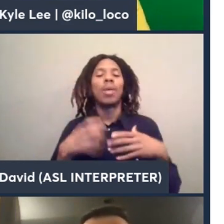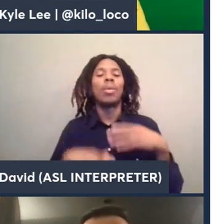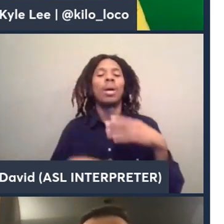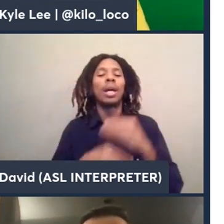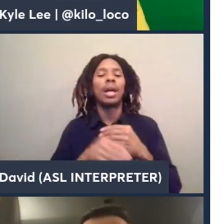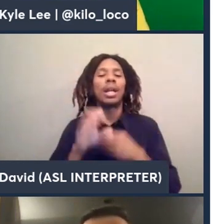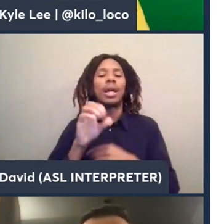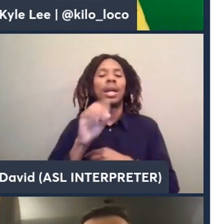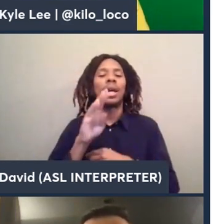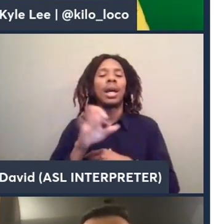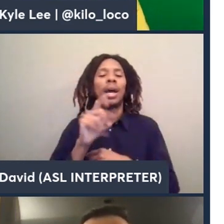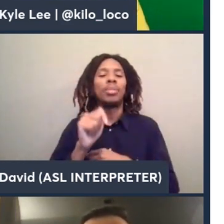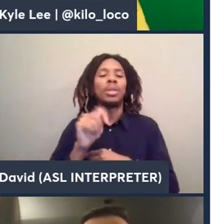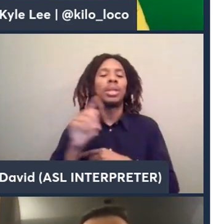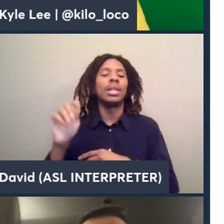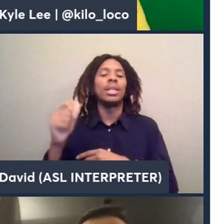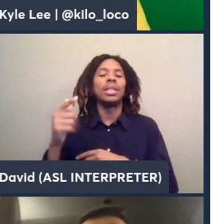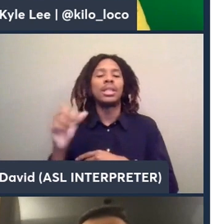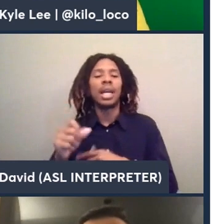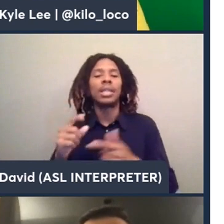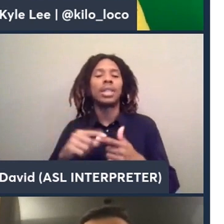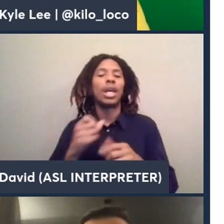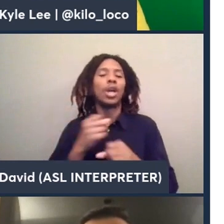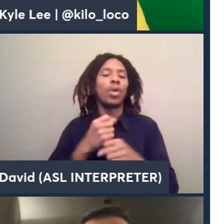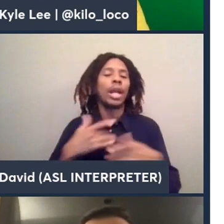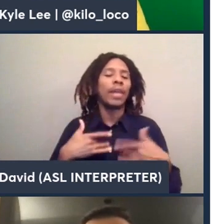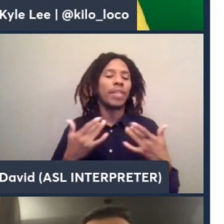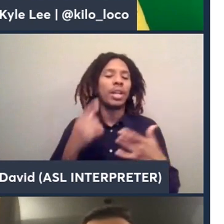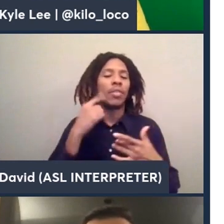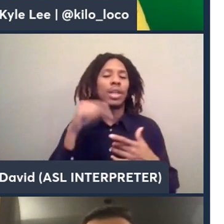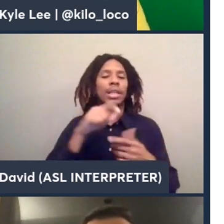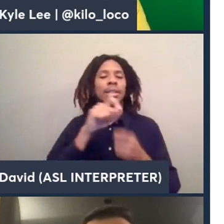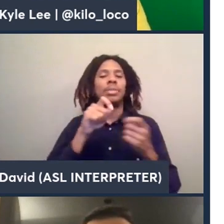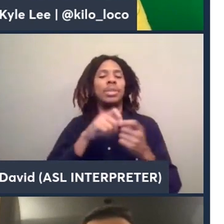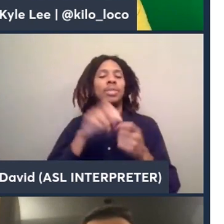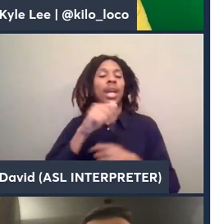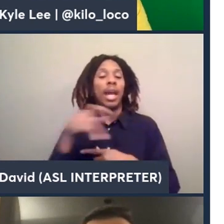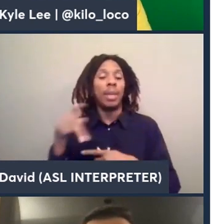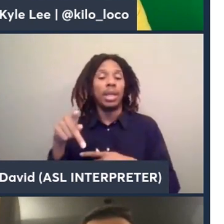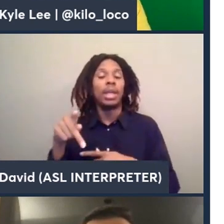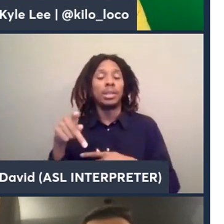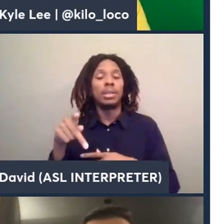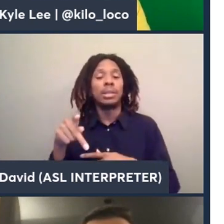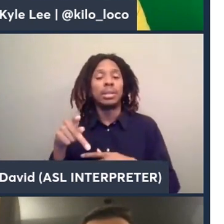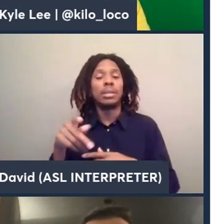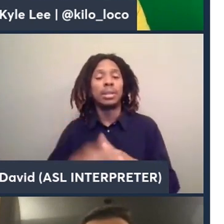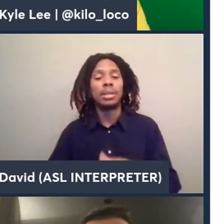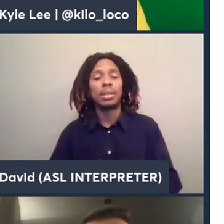and object related events for this specific application.